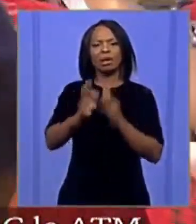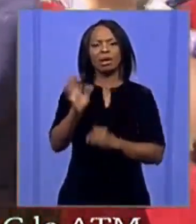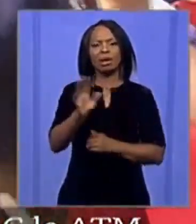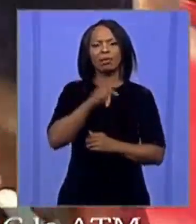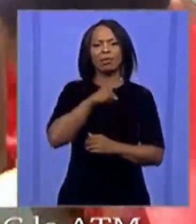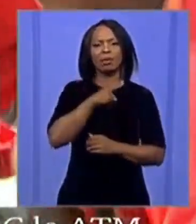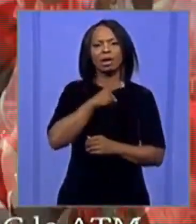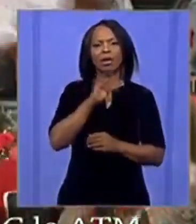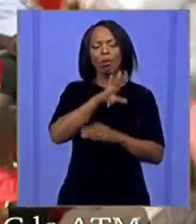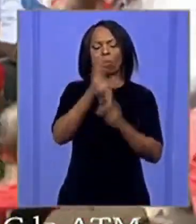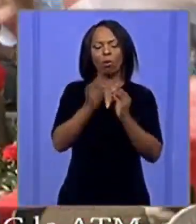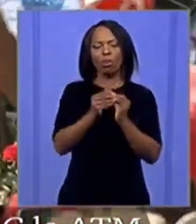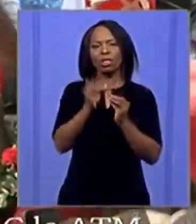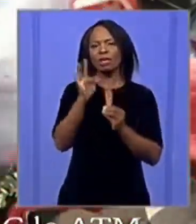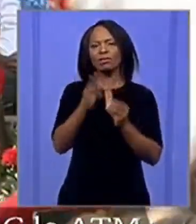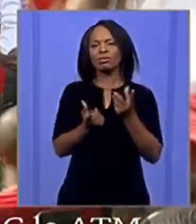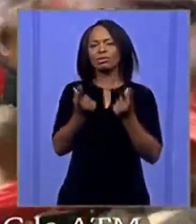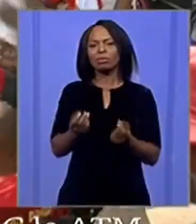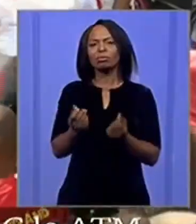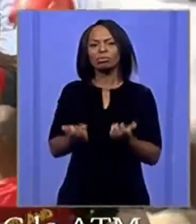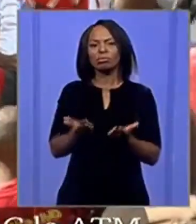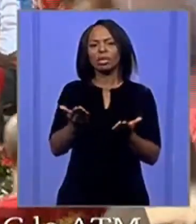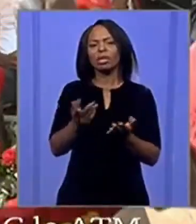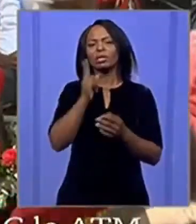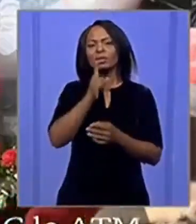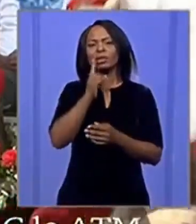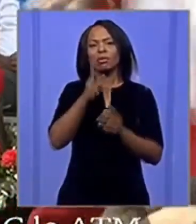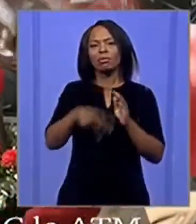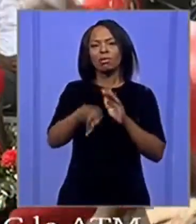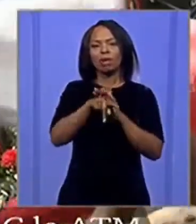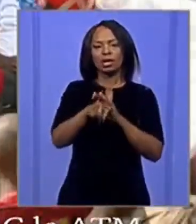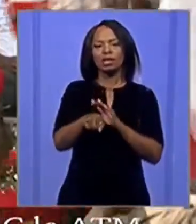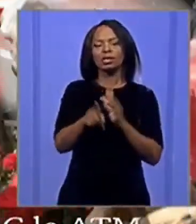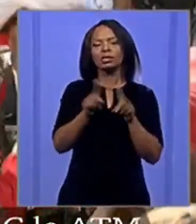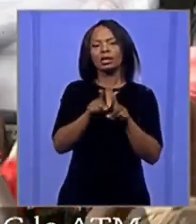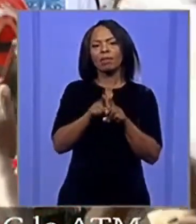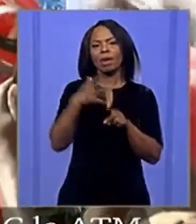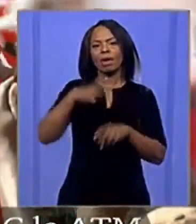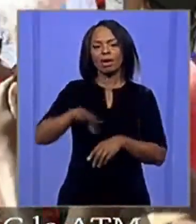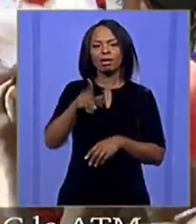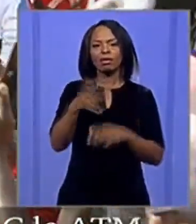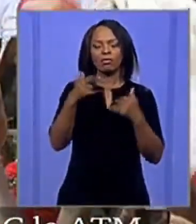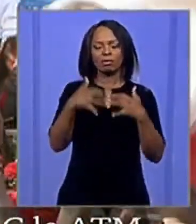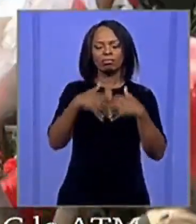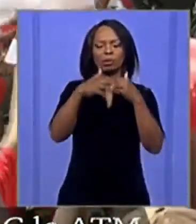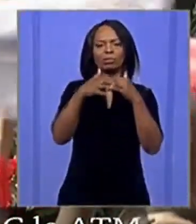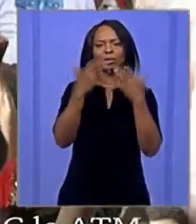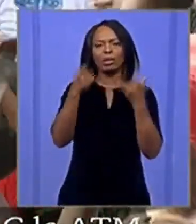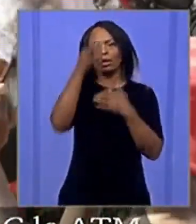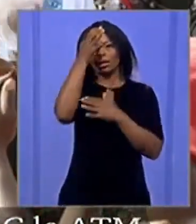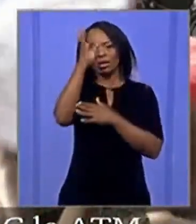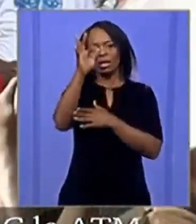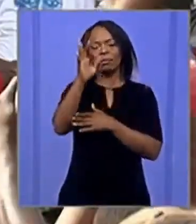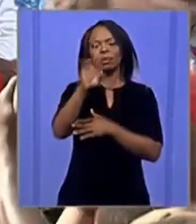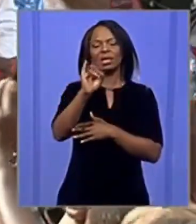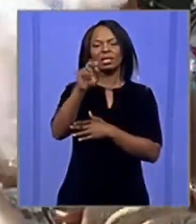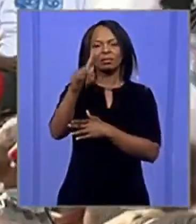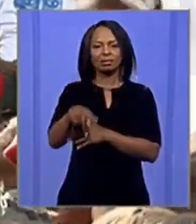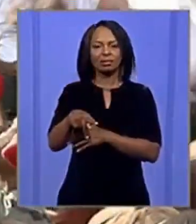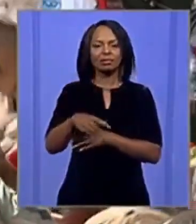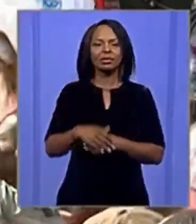go dialogane tseo di sa direng ga mmogo le barutwana ba marematlou, go akaretsa le go tlhama ditlamo tsa puso tsa matlo le ditsela.